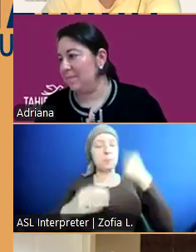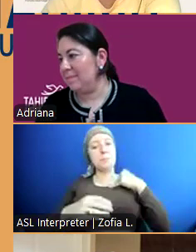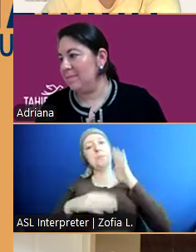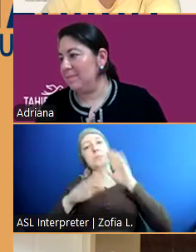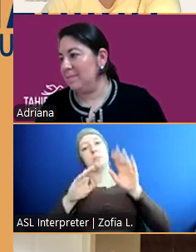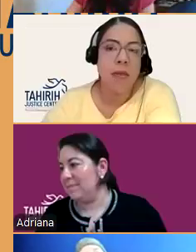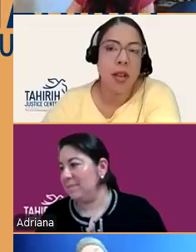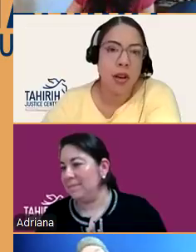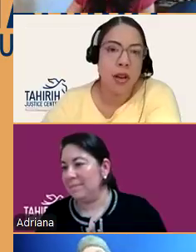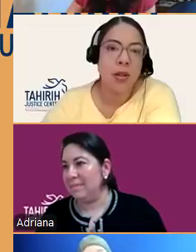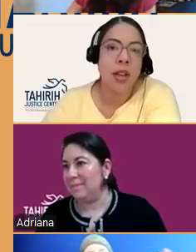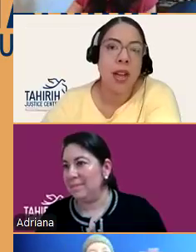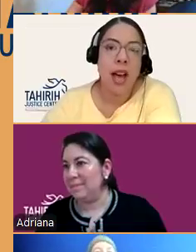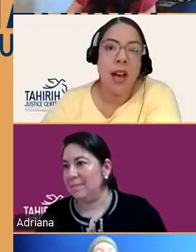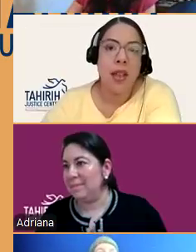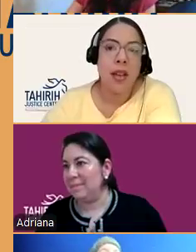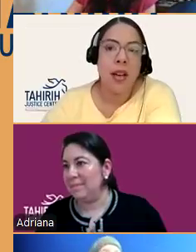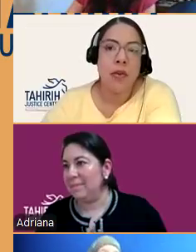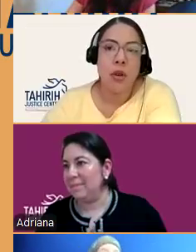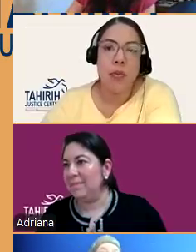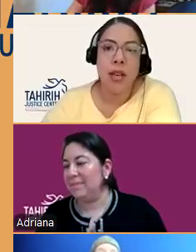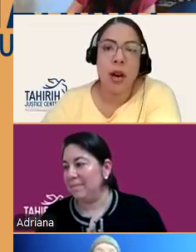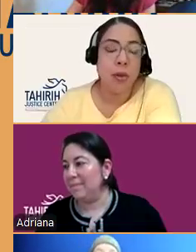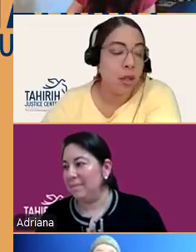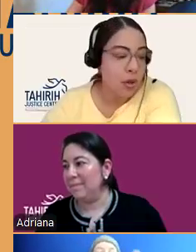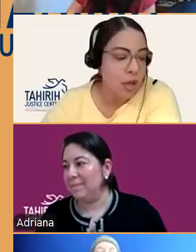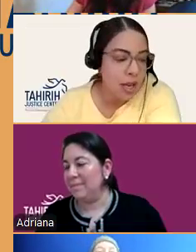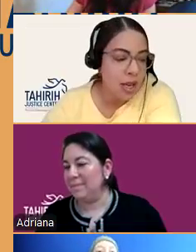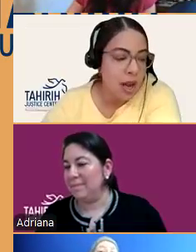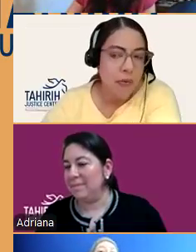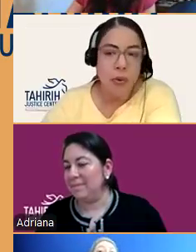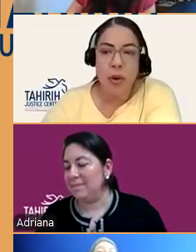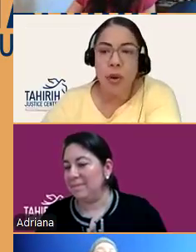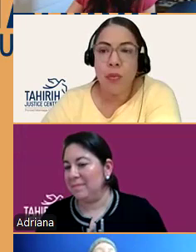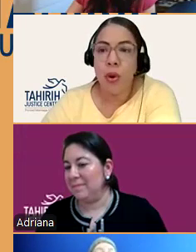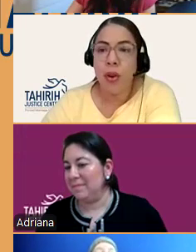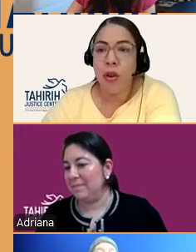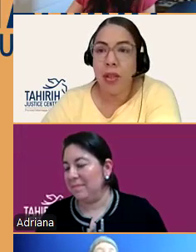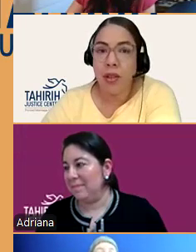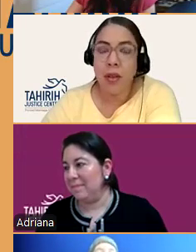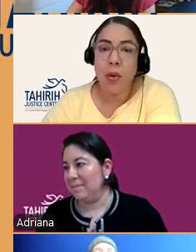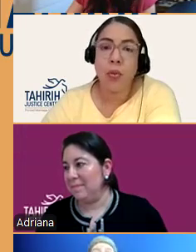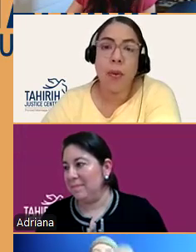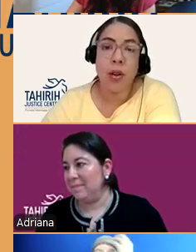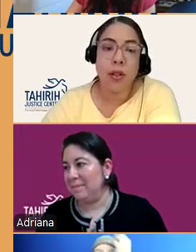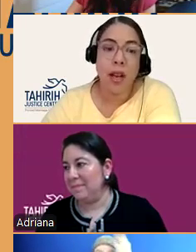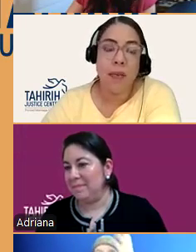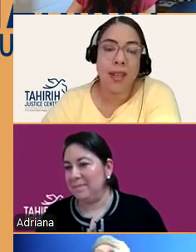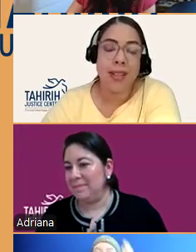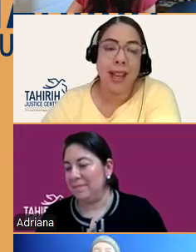the recording, the materials. There will be an opportunity for more information in the